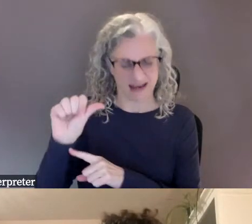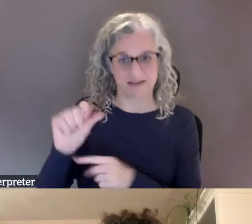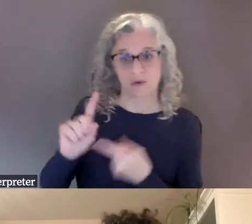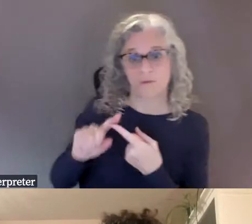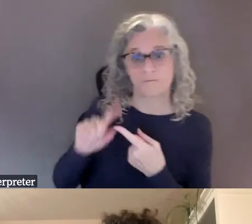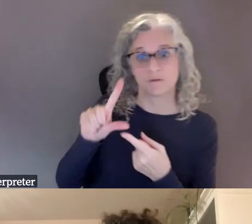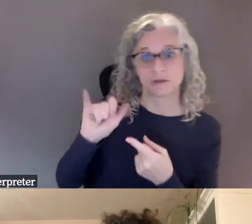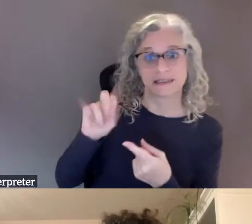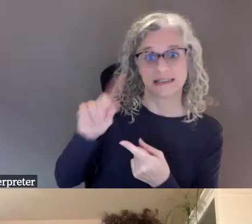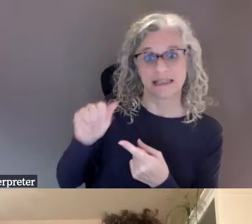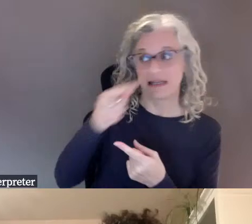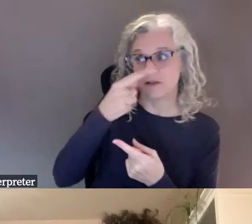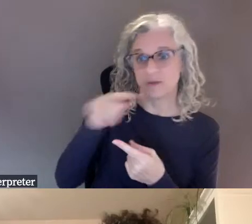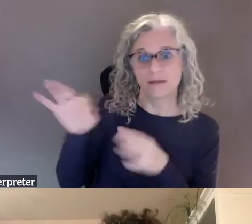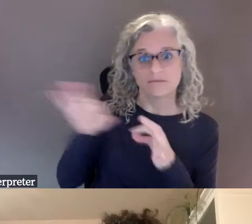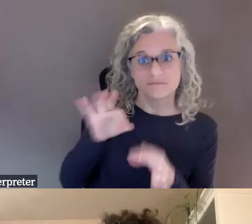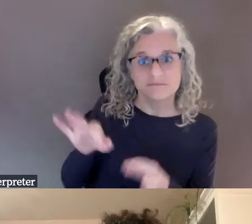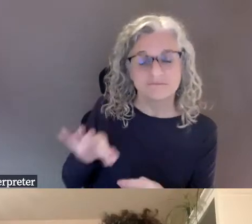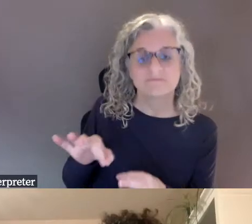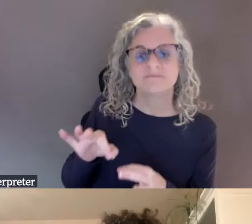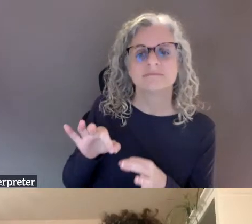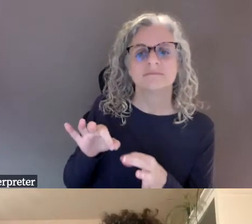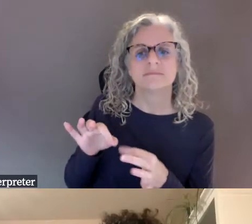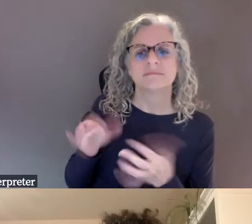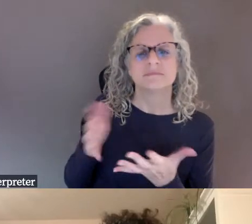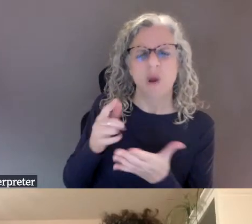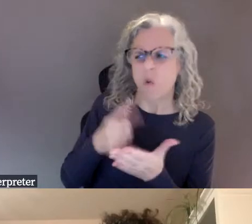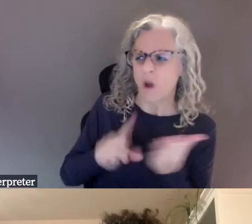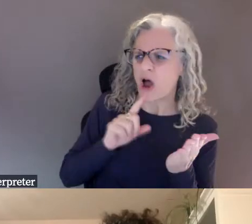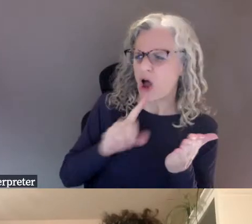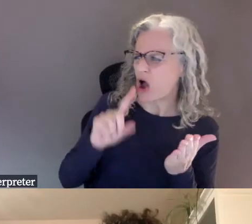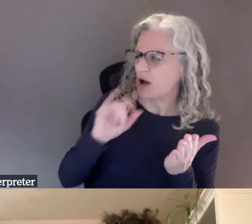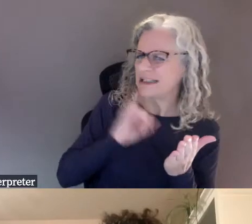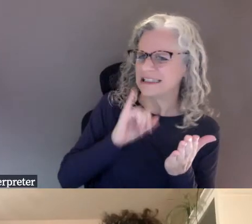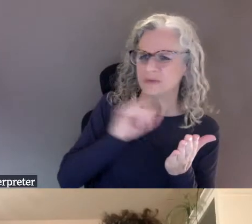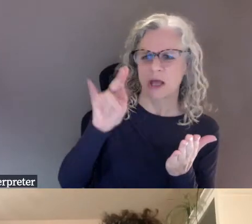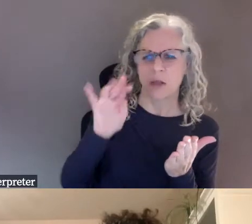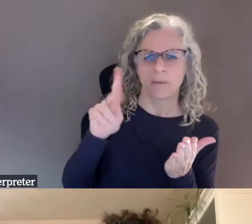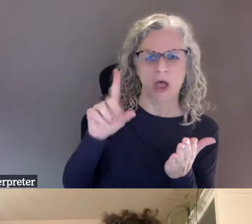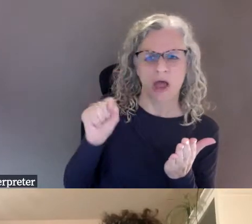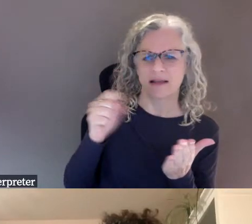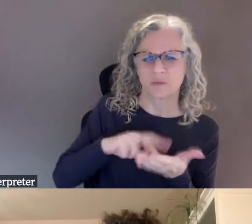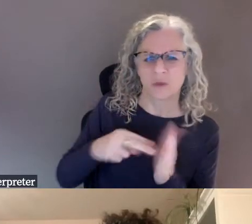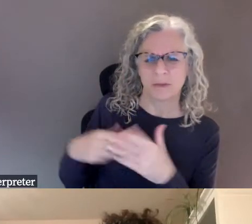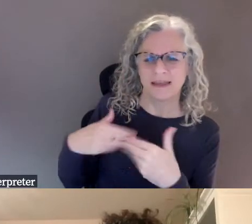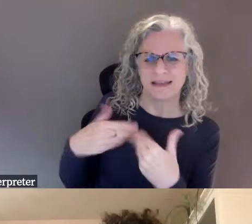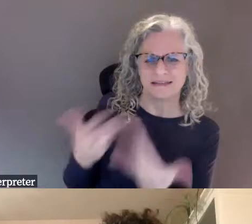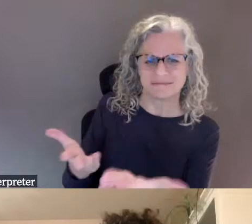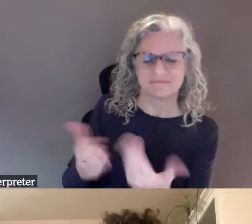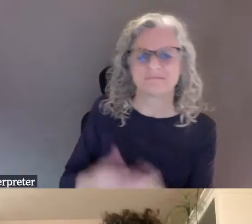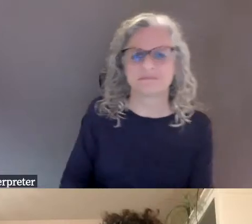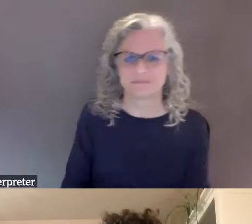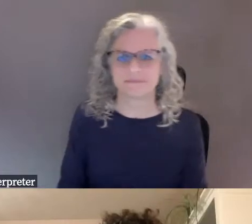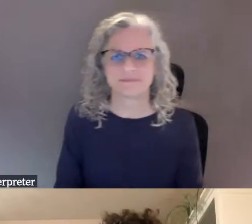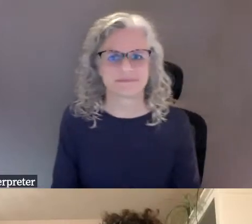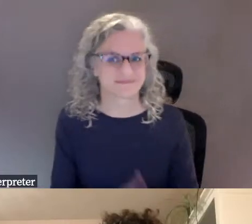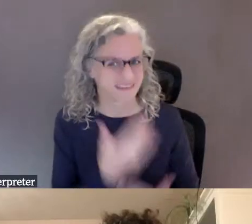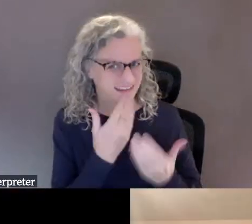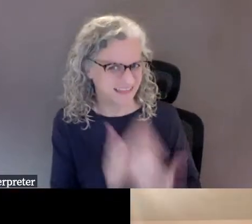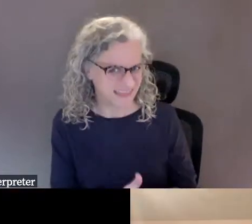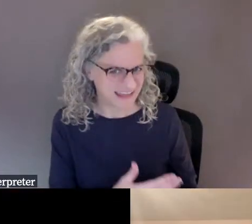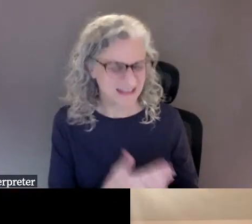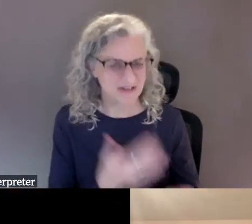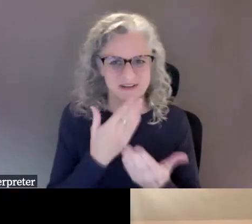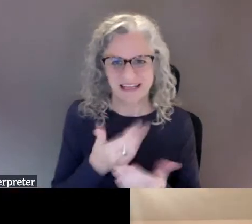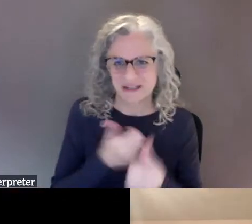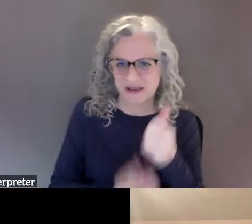us, just to break down, what are Israel bonds? Over to you, Lydia. Thank you, Celine, and thank you everyone for